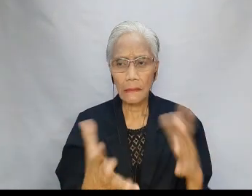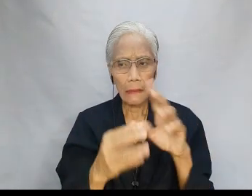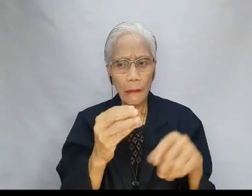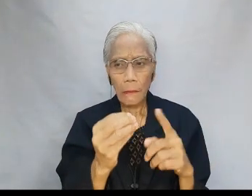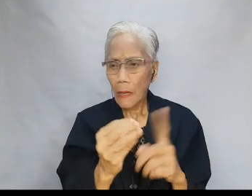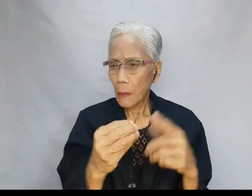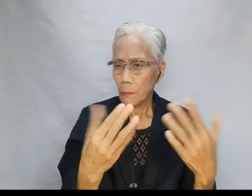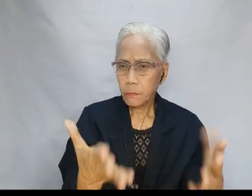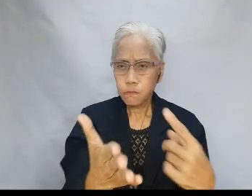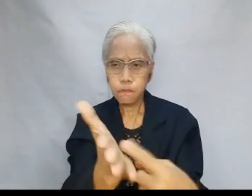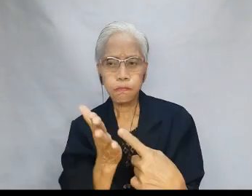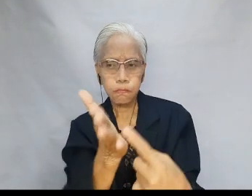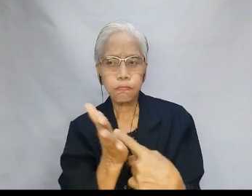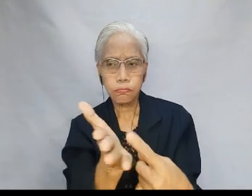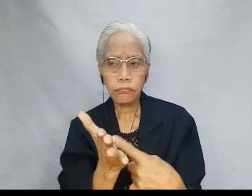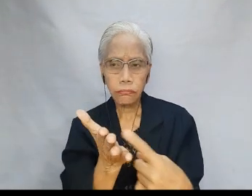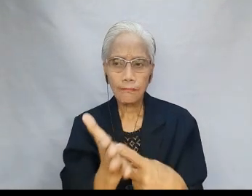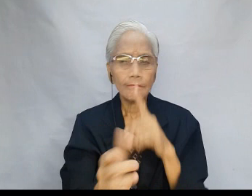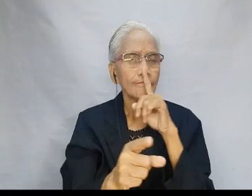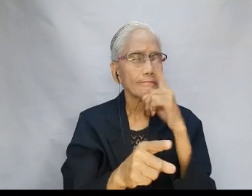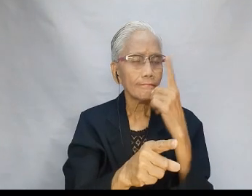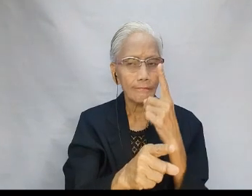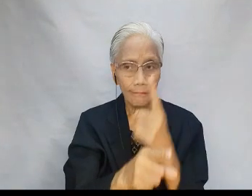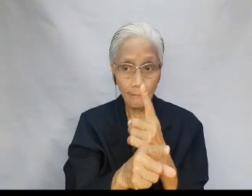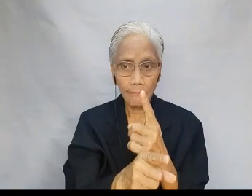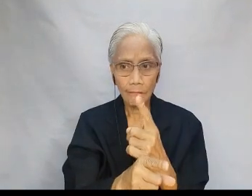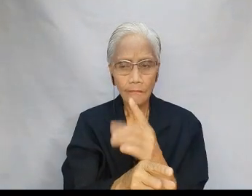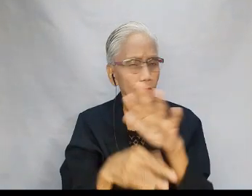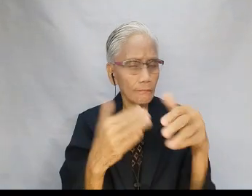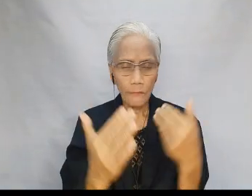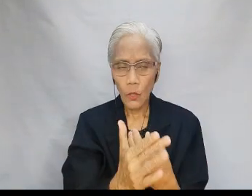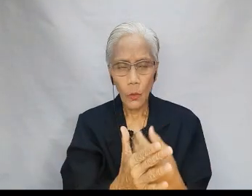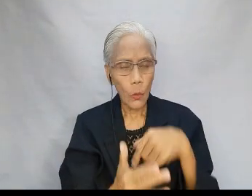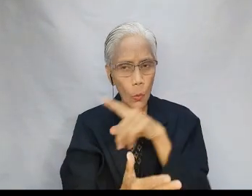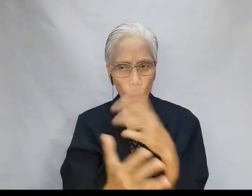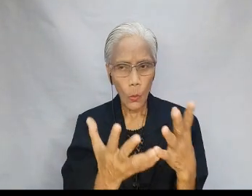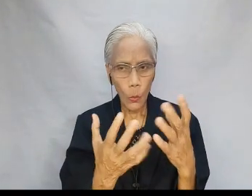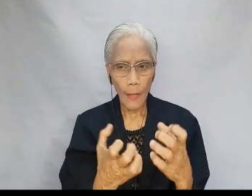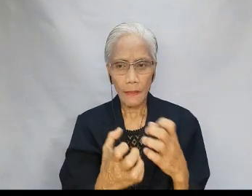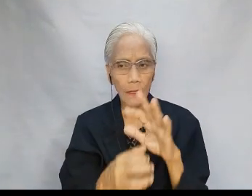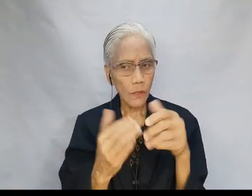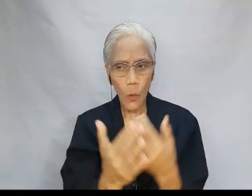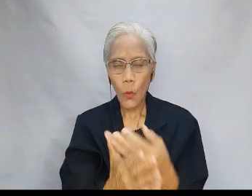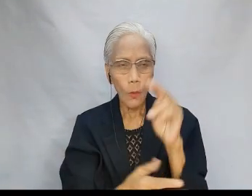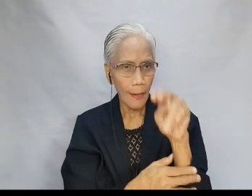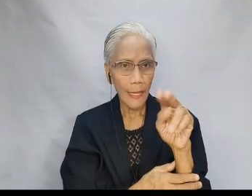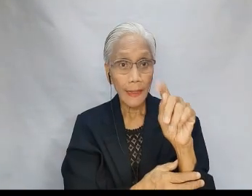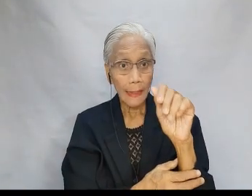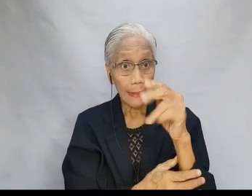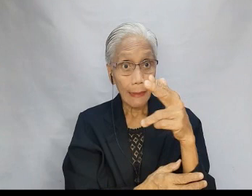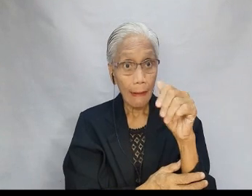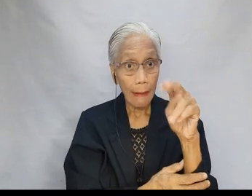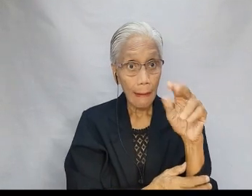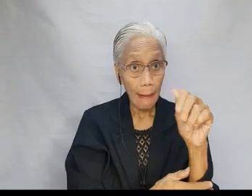the daily grind, debates, and claims for truth, all we want is all we need: